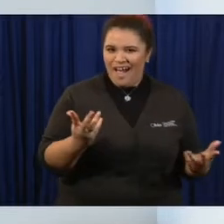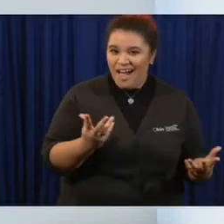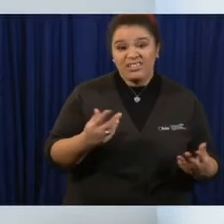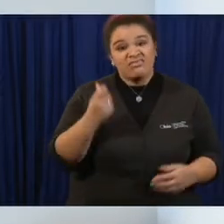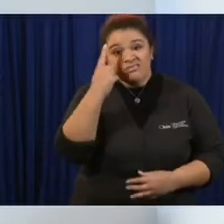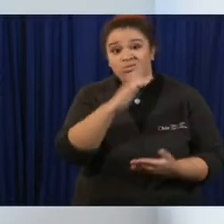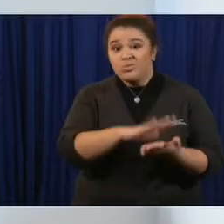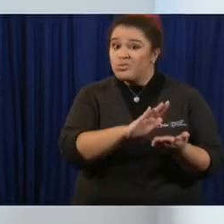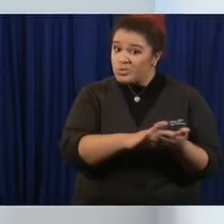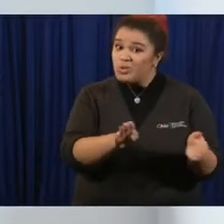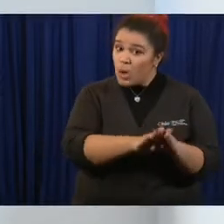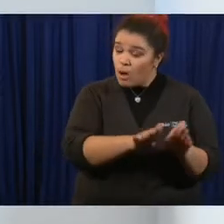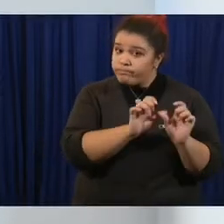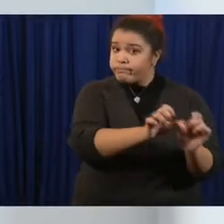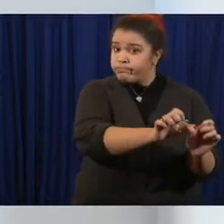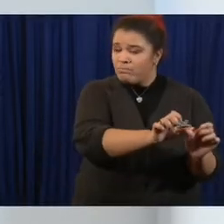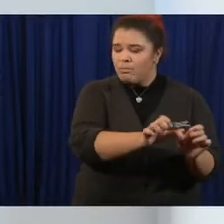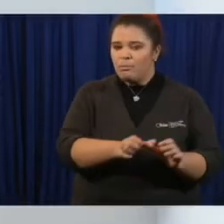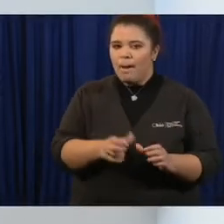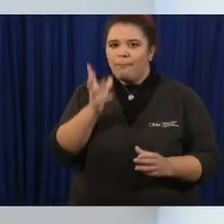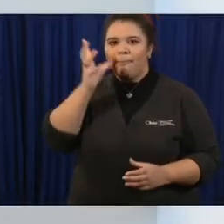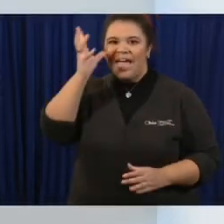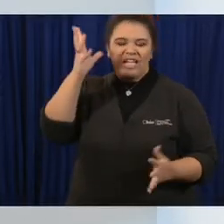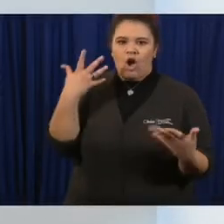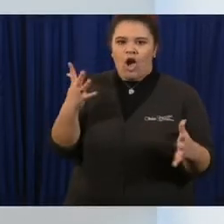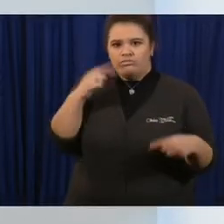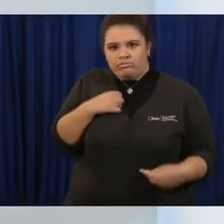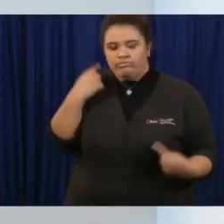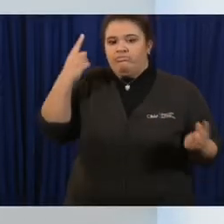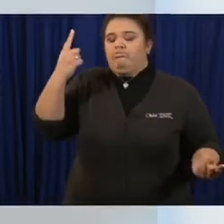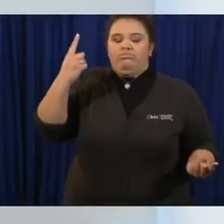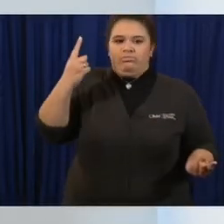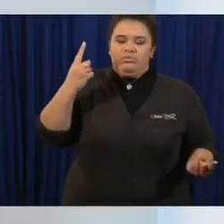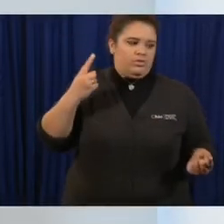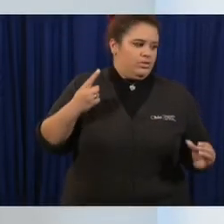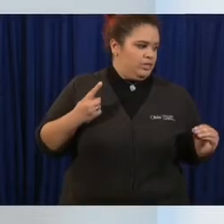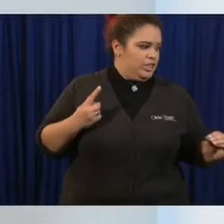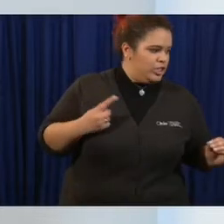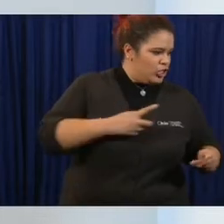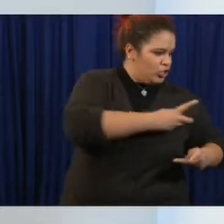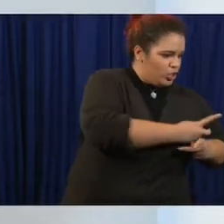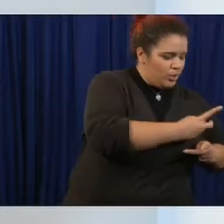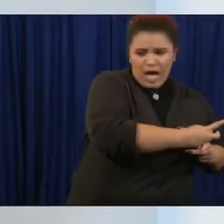and yet parents are struggling to work and supervise their kids' education?